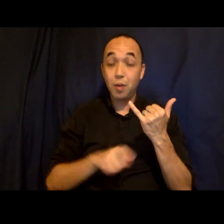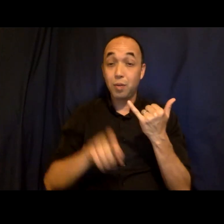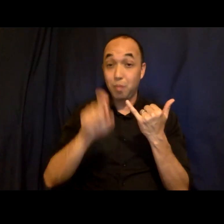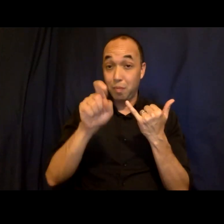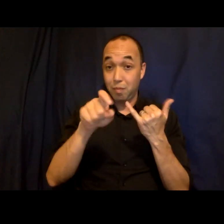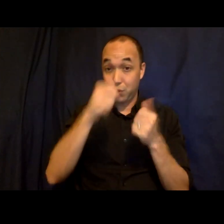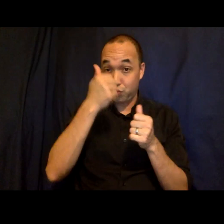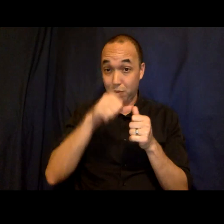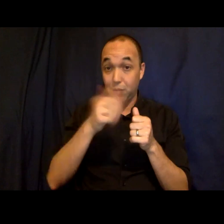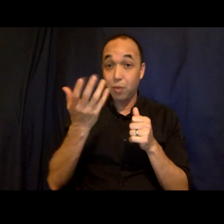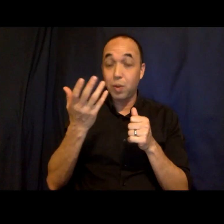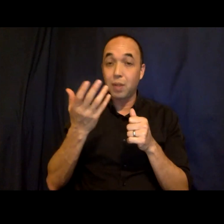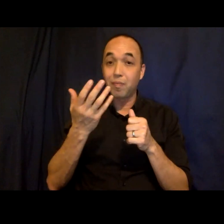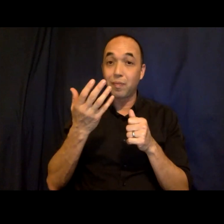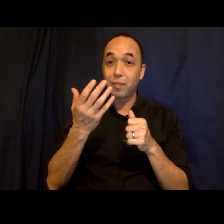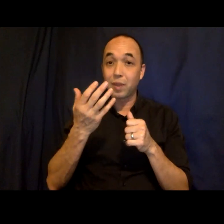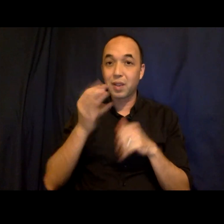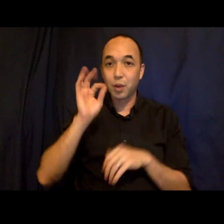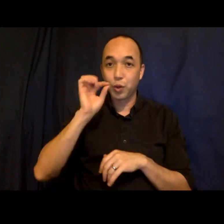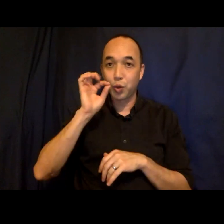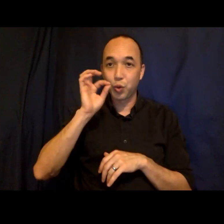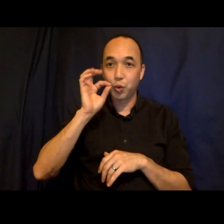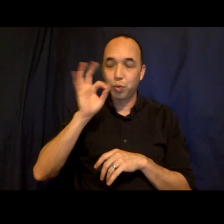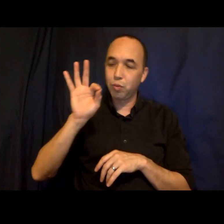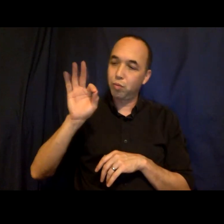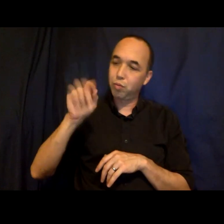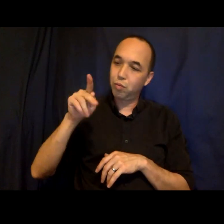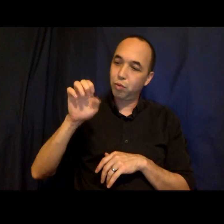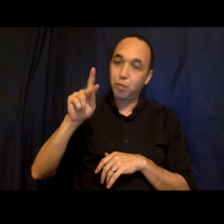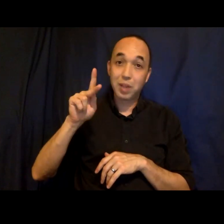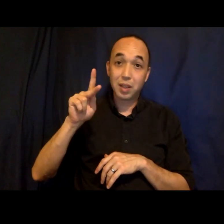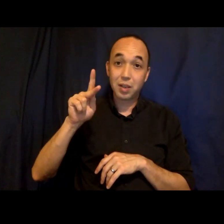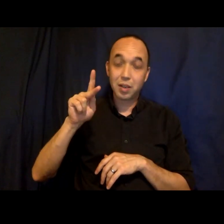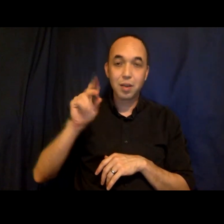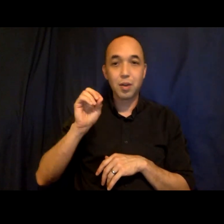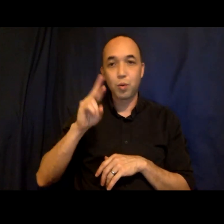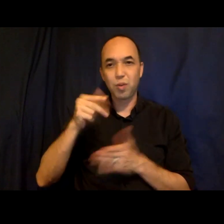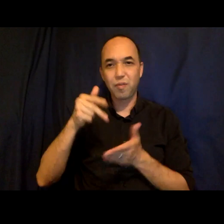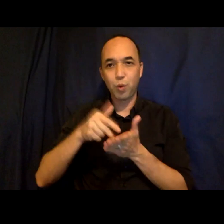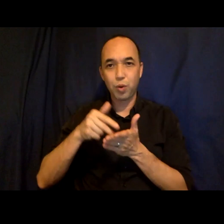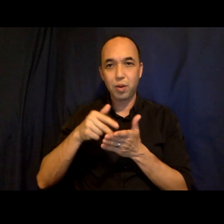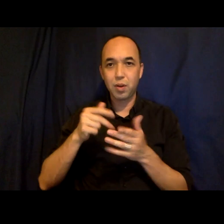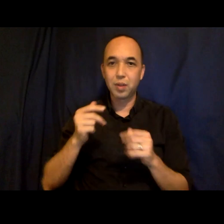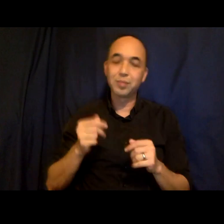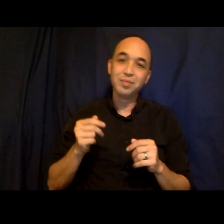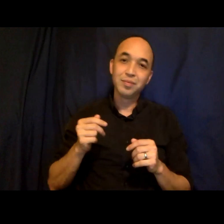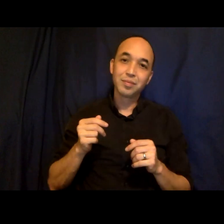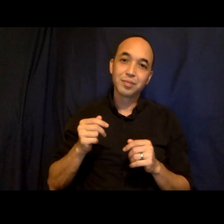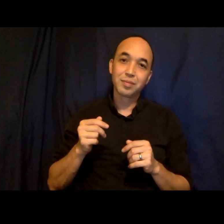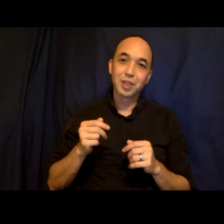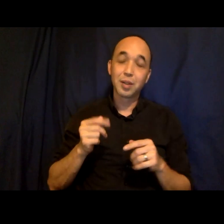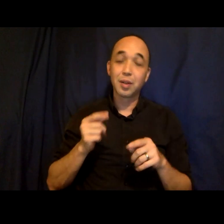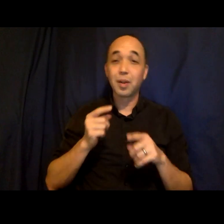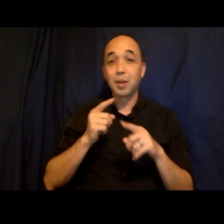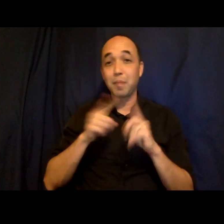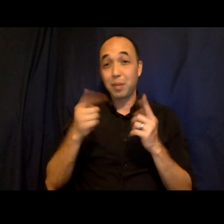or a fork. I'm using toothpicks because I want to be on brand tonight and I want to make vampire bites in the top. Basically what